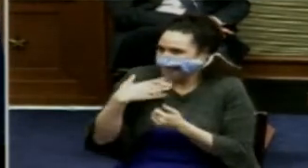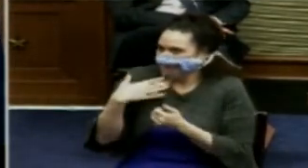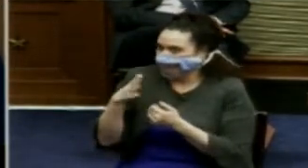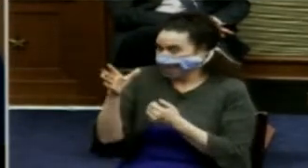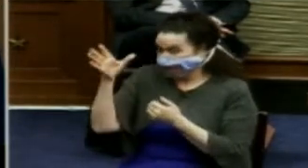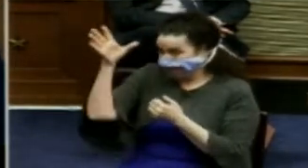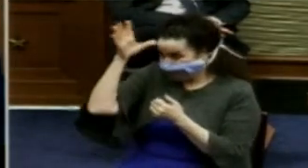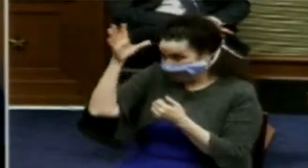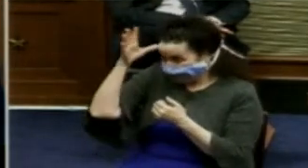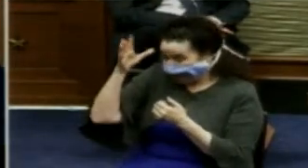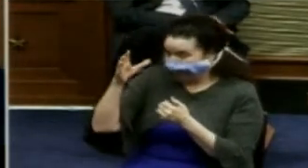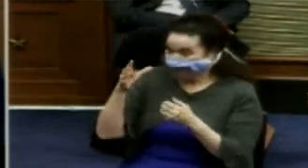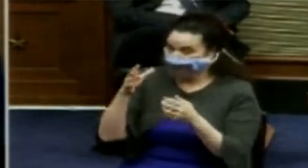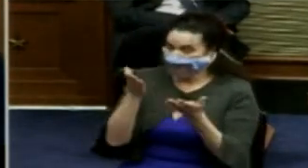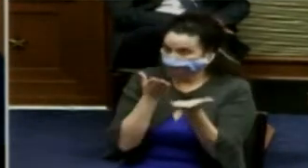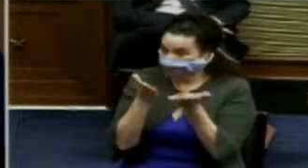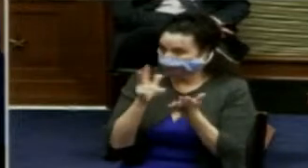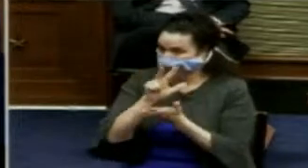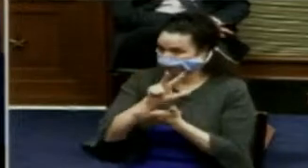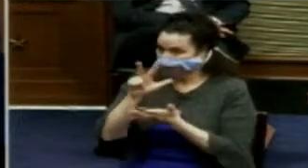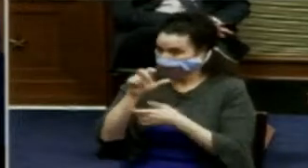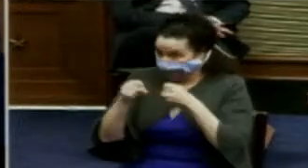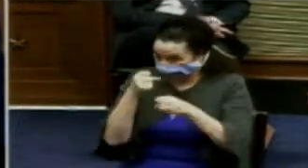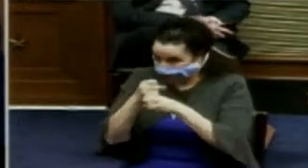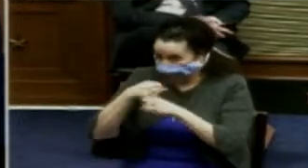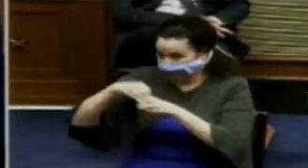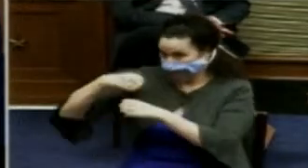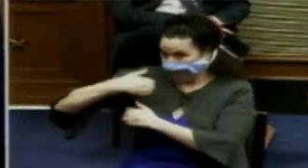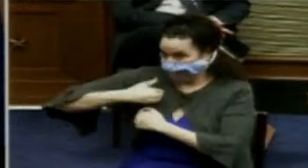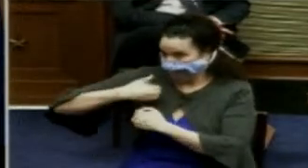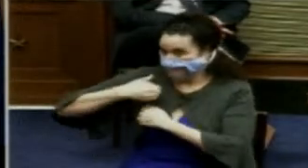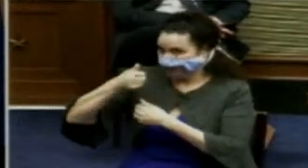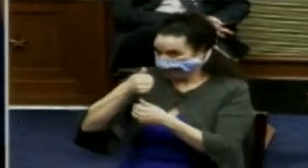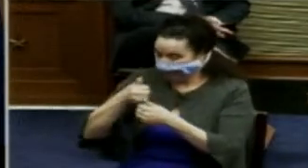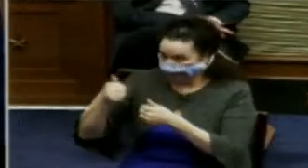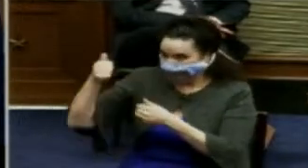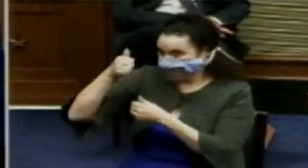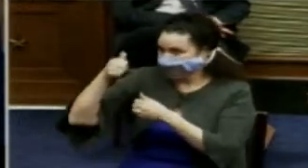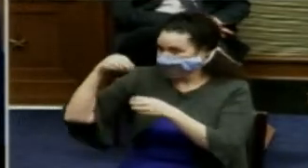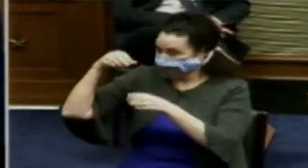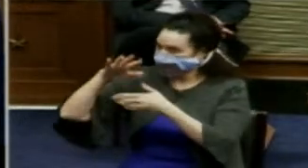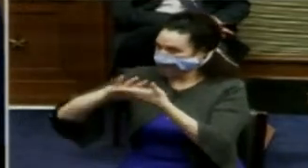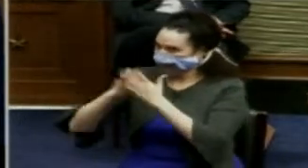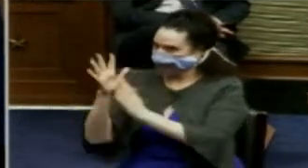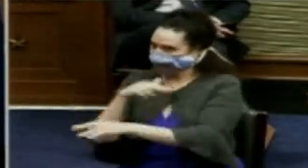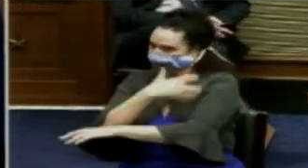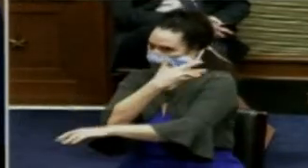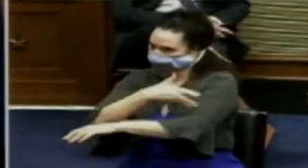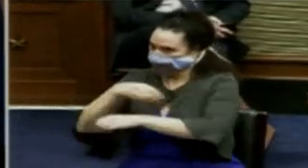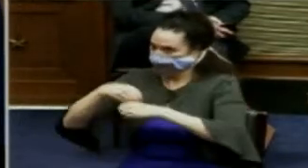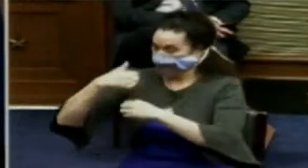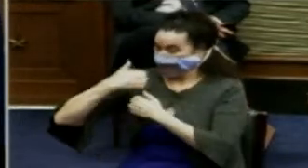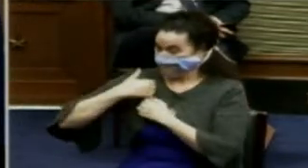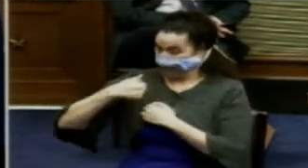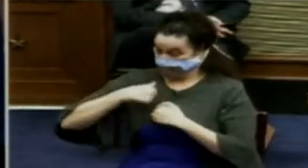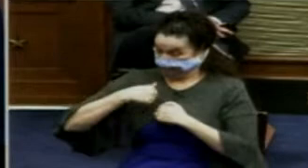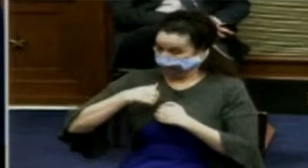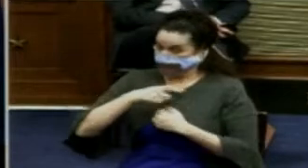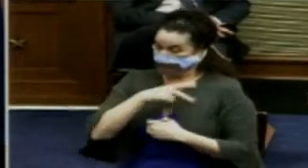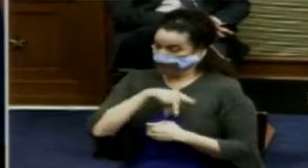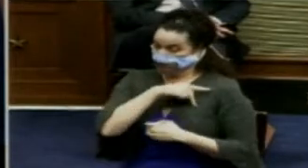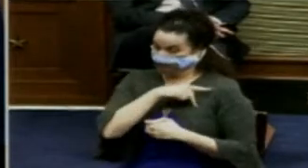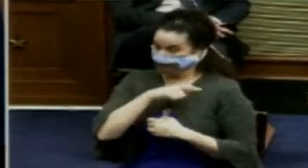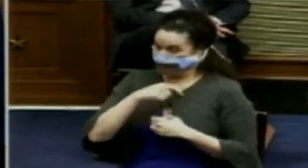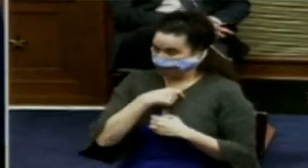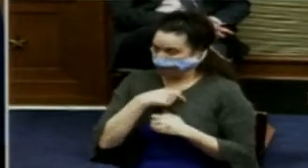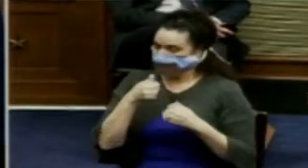Army Reserve, rising from the rank of private to the rank of Chief Warrant Officer 3. I personally spent 6.5 years in the U.S. Navy